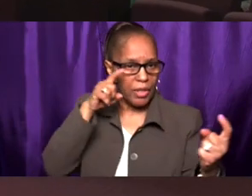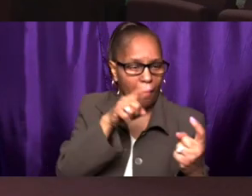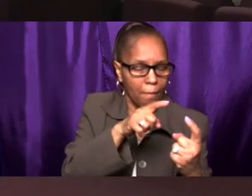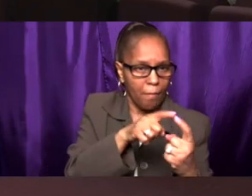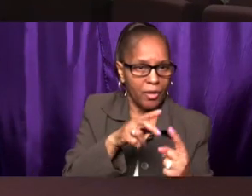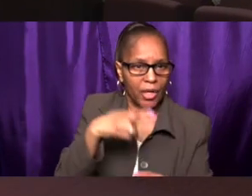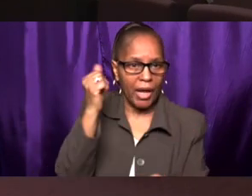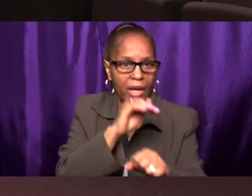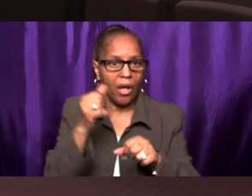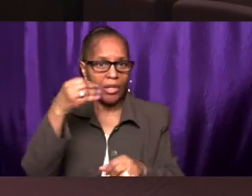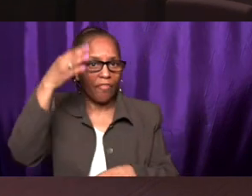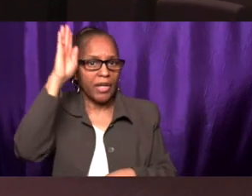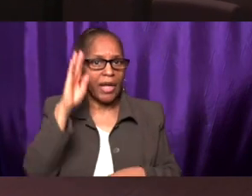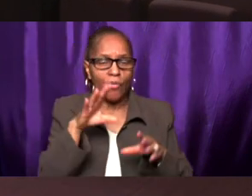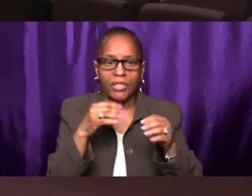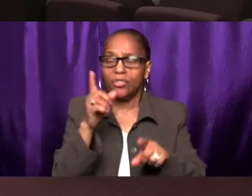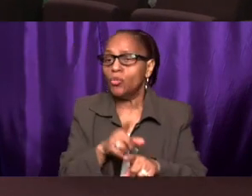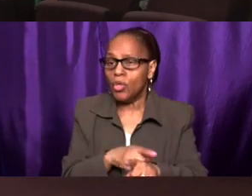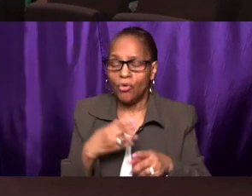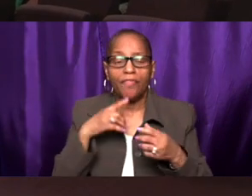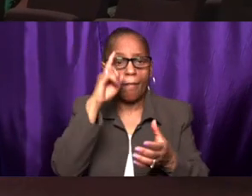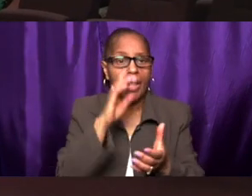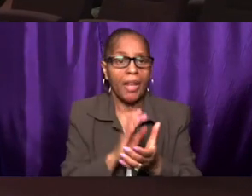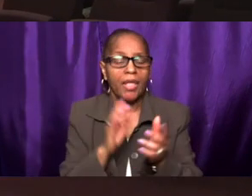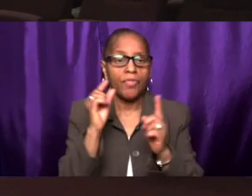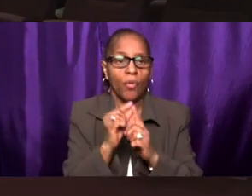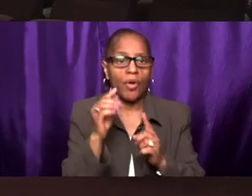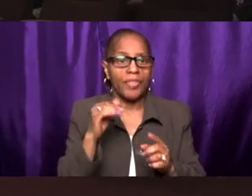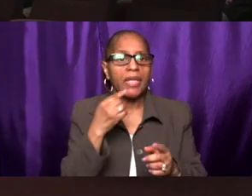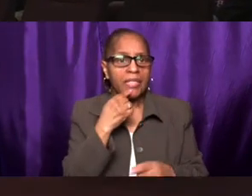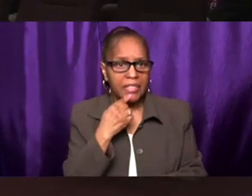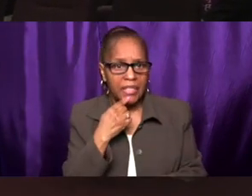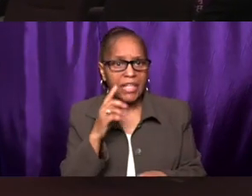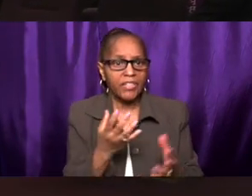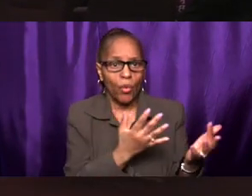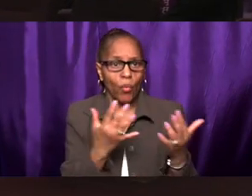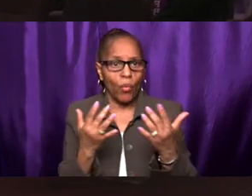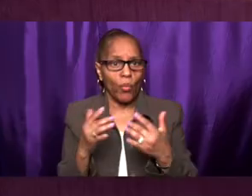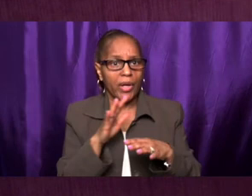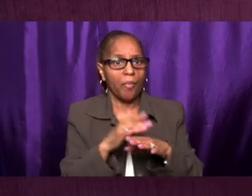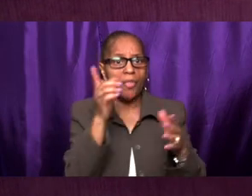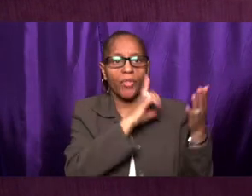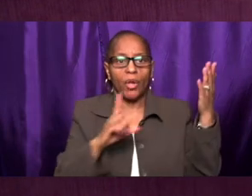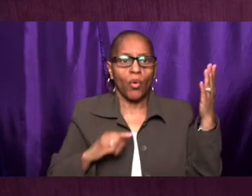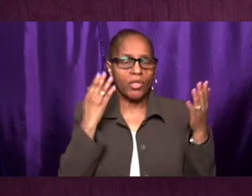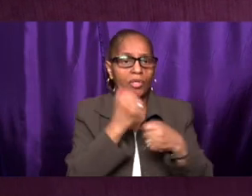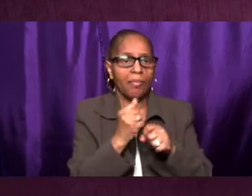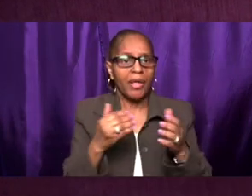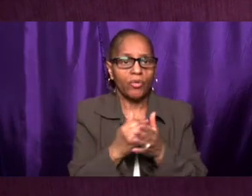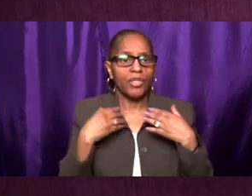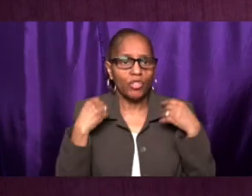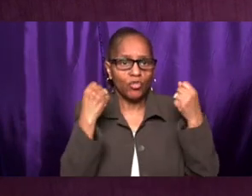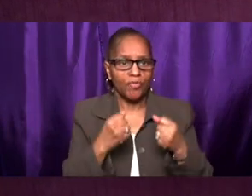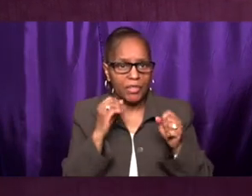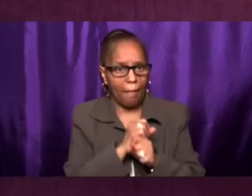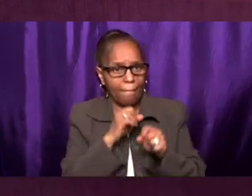high calling of God. And when it takes too long, you got to believe the word that it says, they that wait upon the Lord shall renew their strength. They